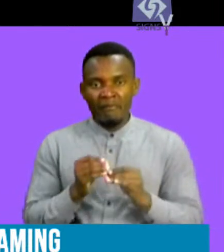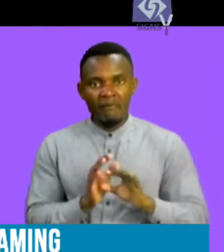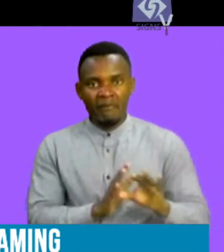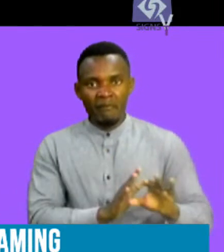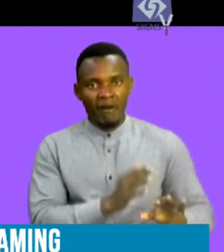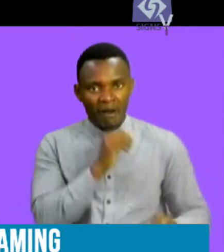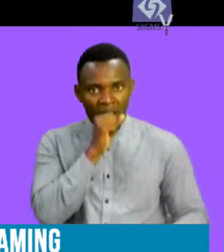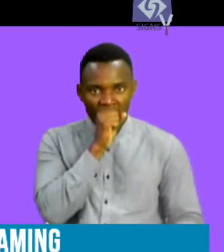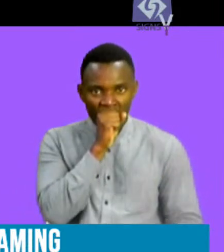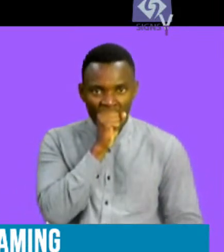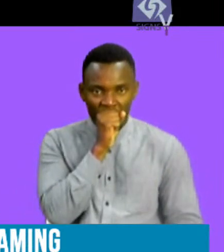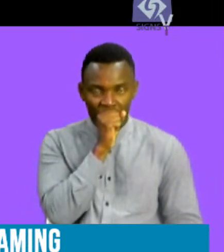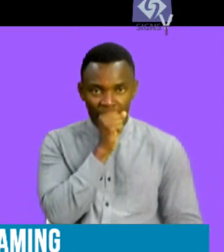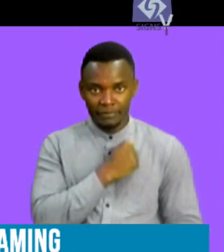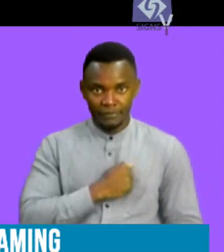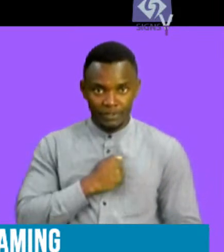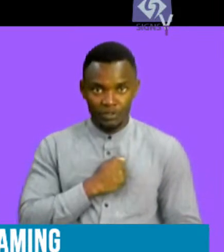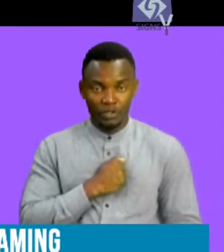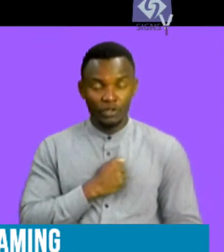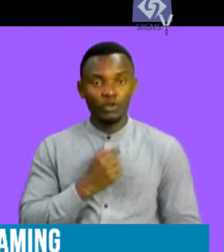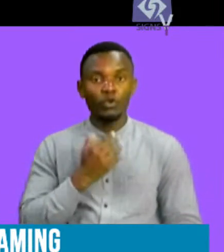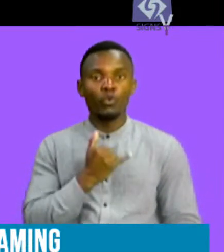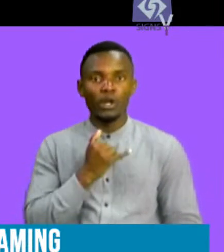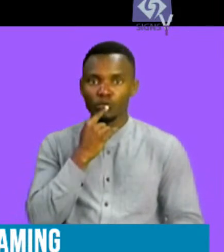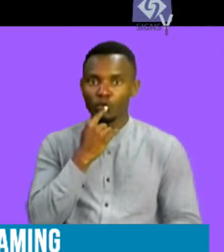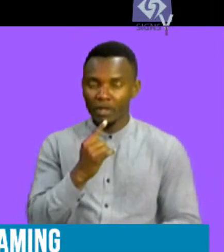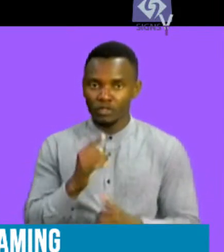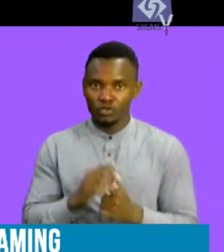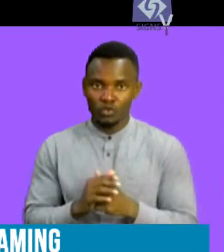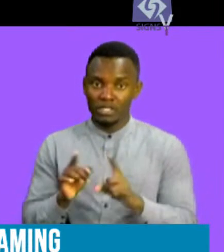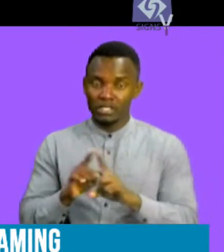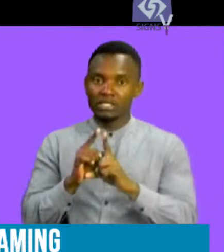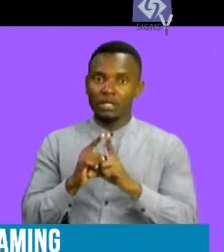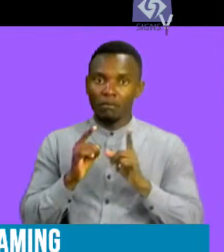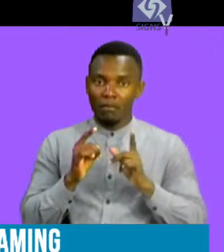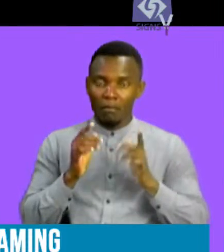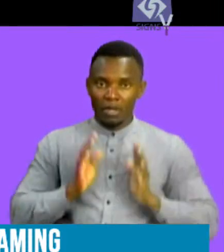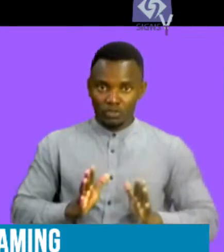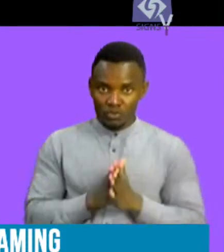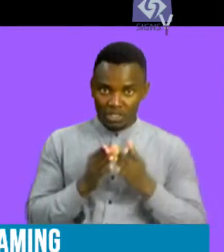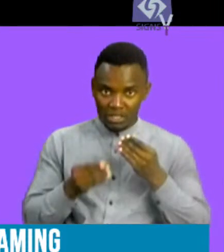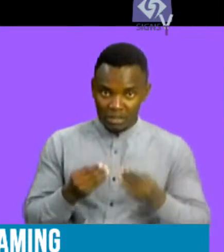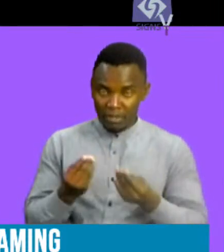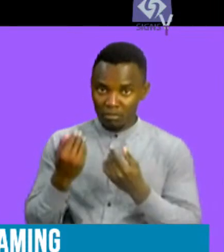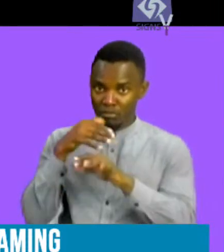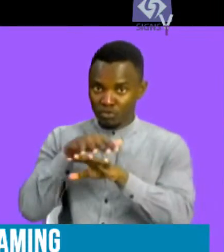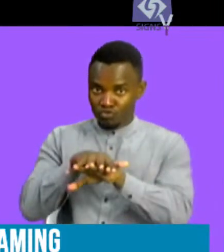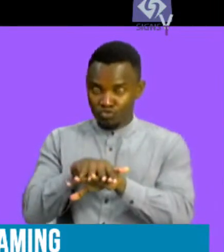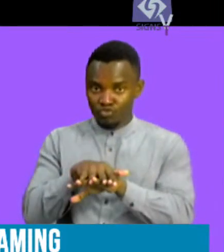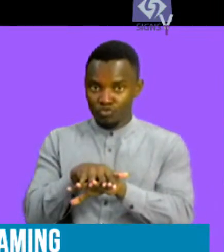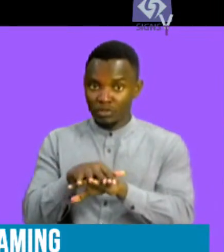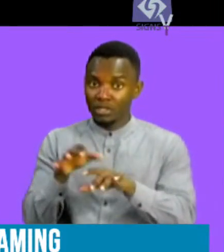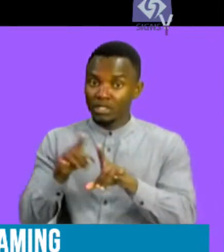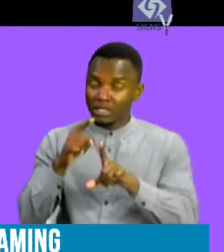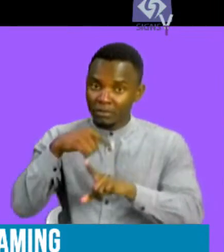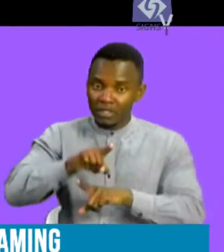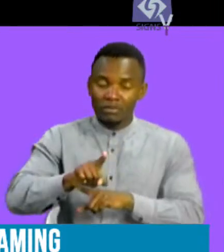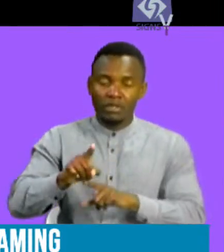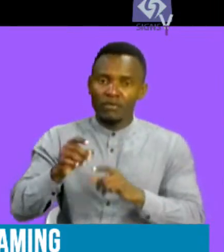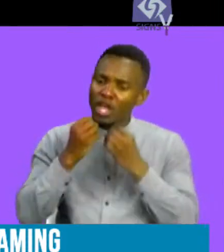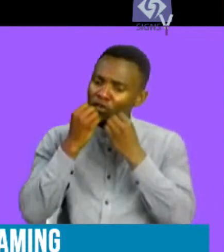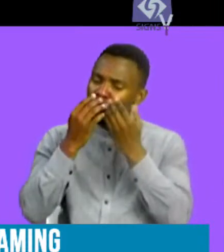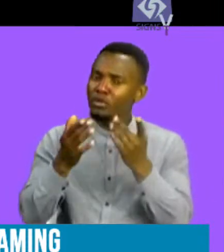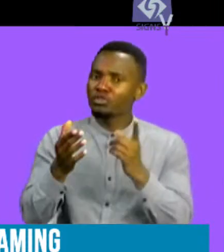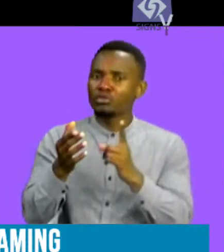ensure that it is mainstreamed in the area of HIV/AIDS. Our persons with disabilities also get information in